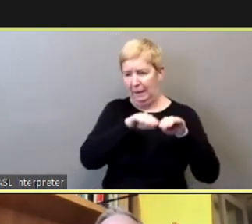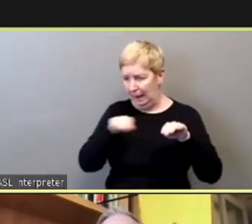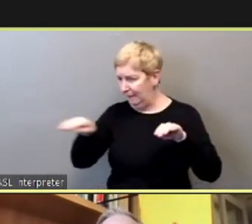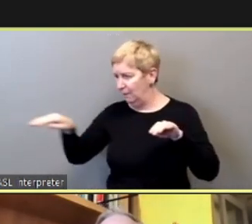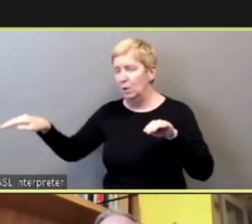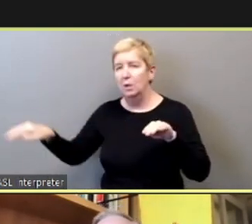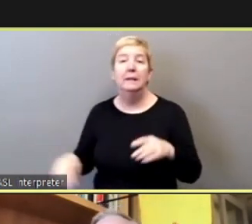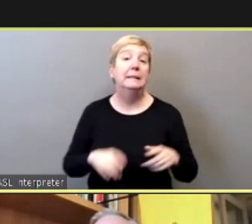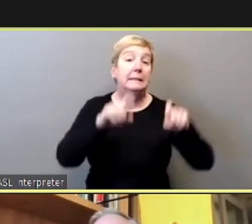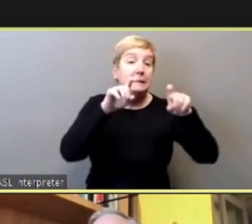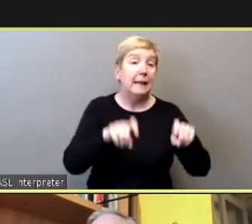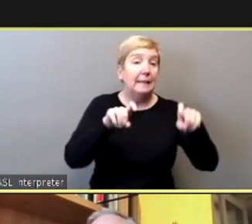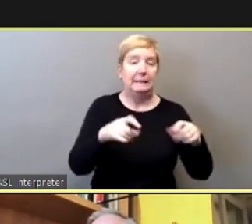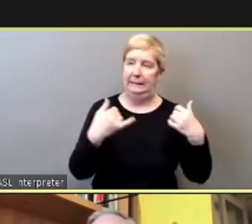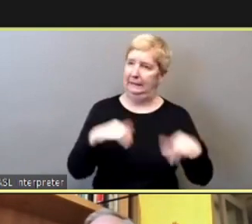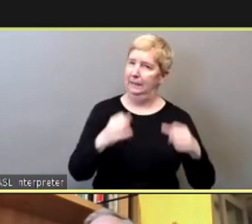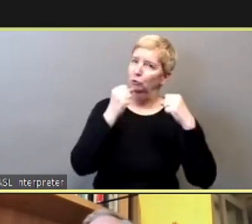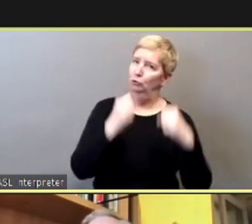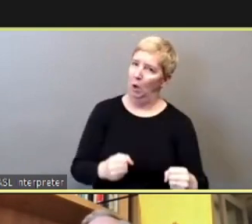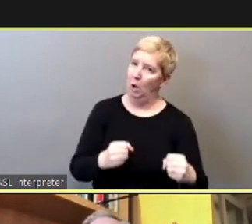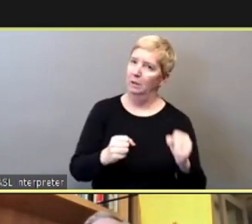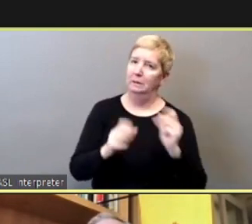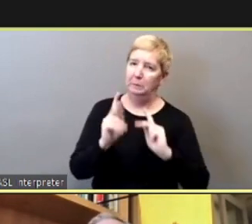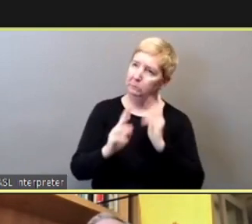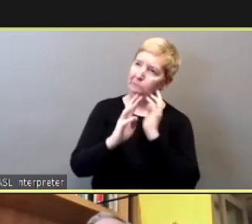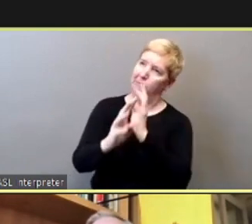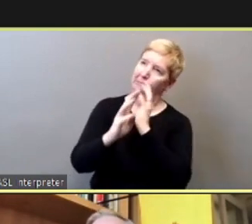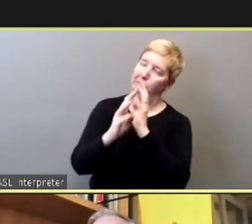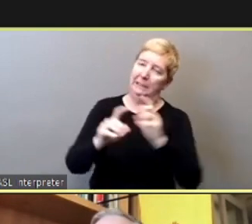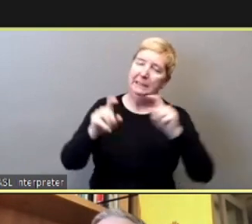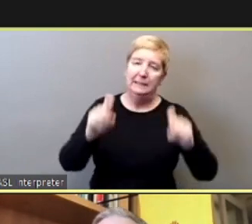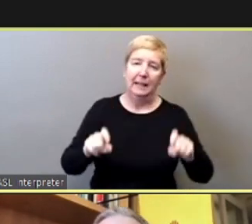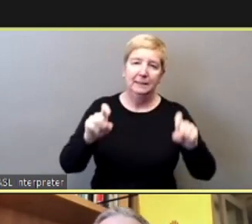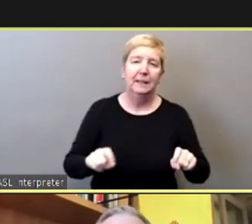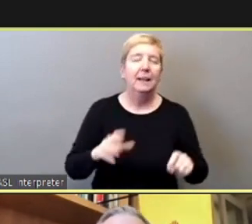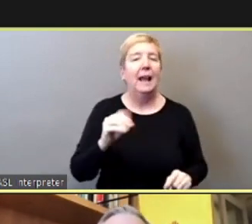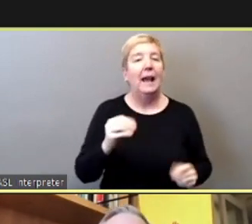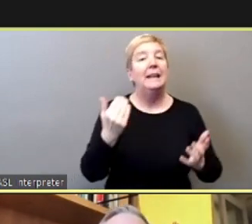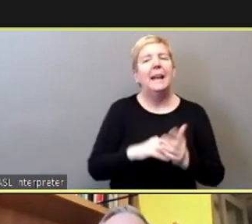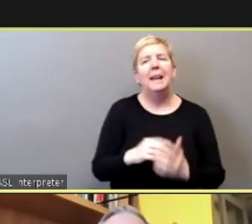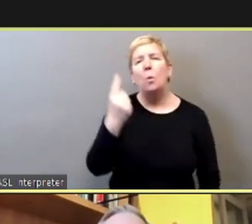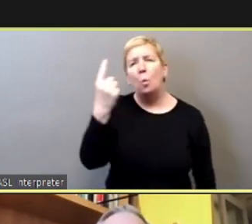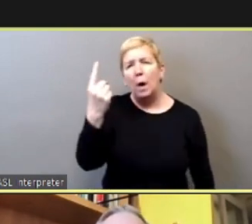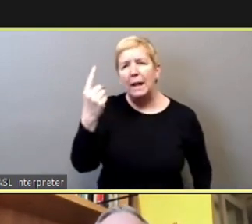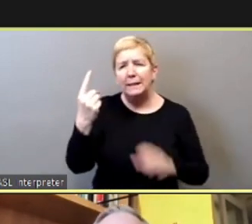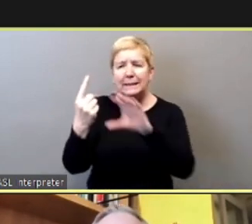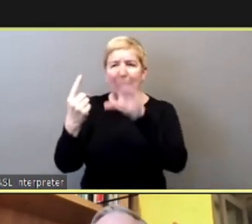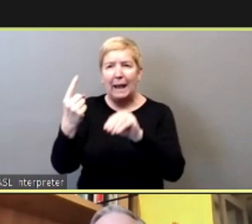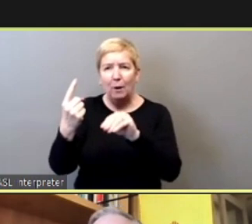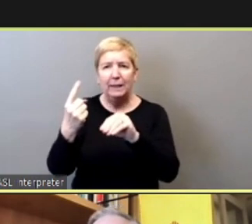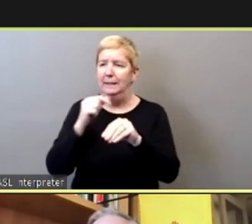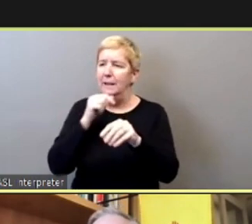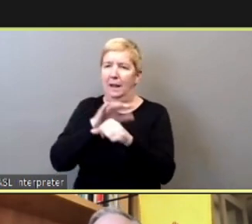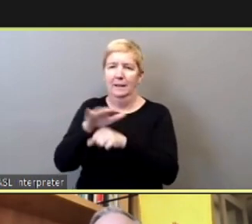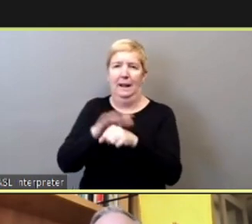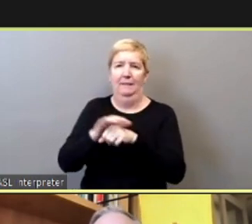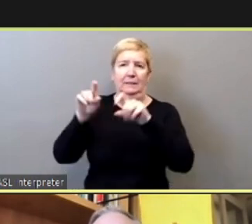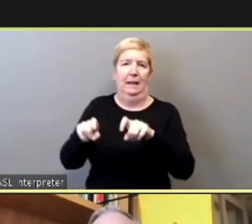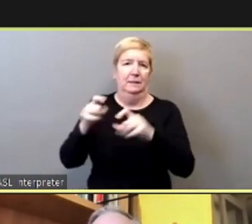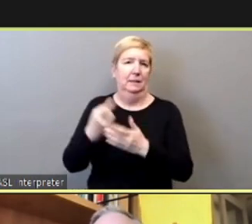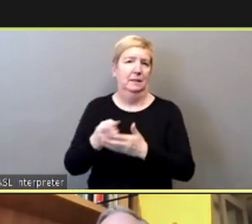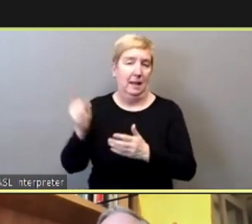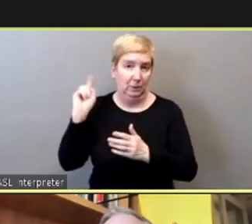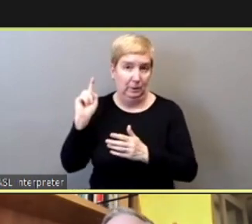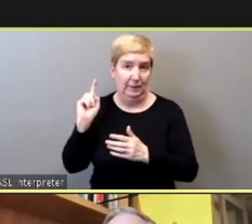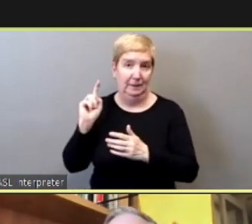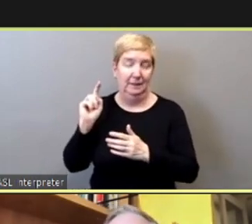still robust and adequate. As a matter of fact, there was only 1 county that wasn't doing enough testing last week, and they